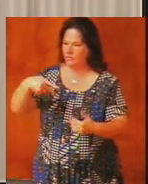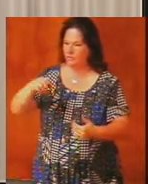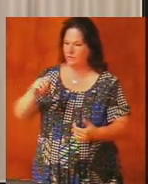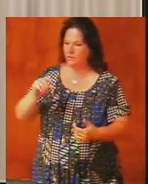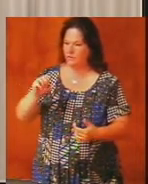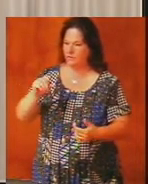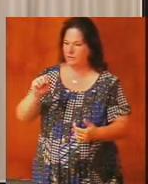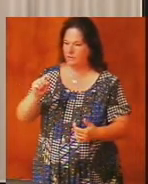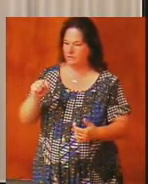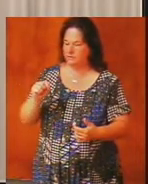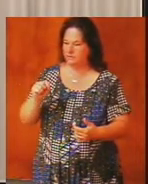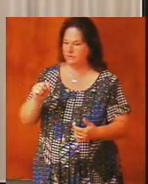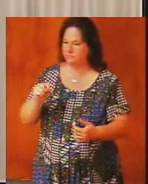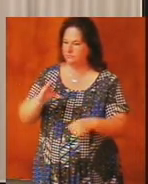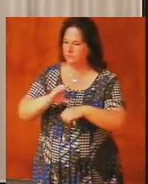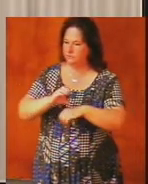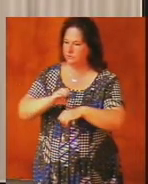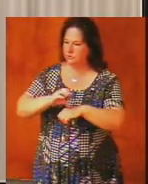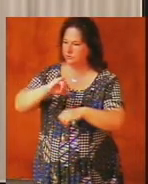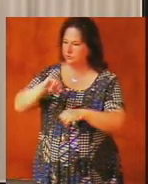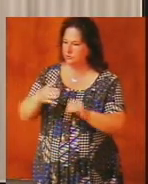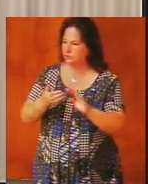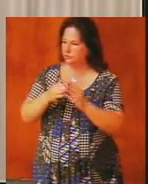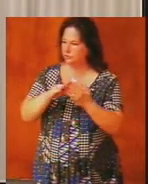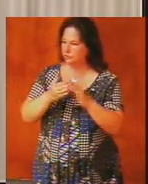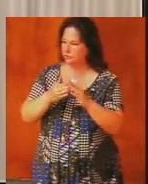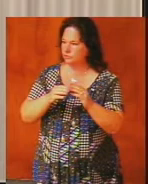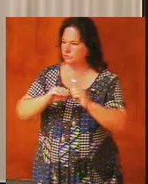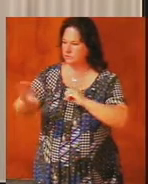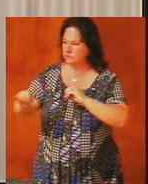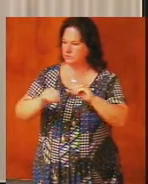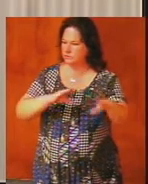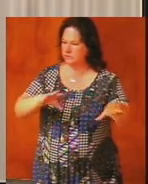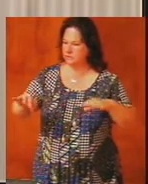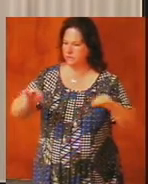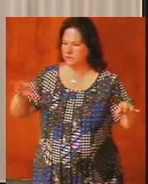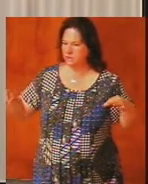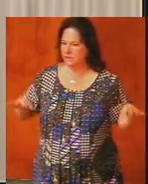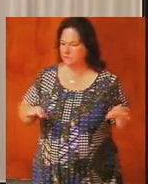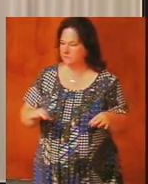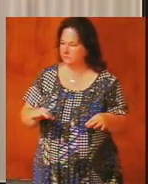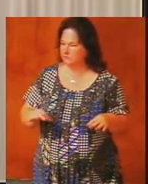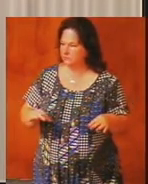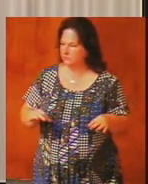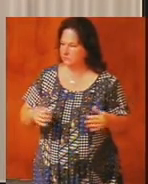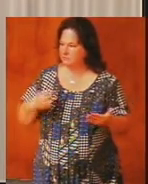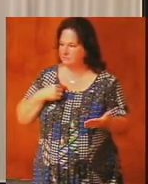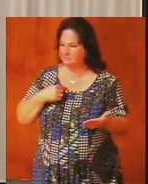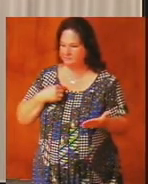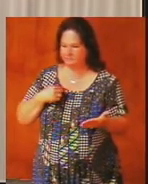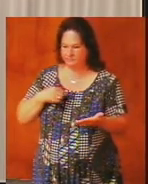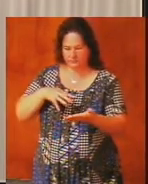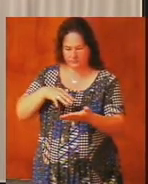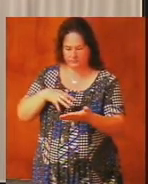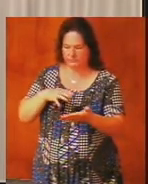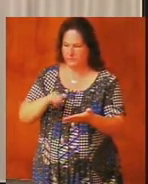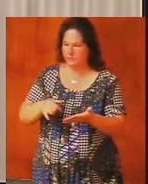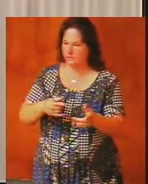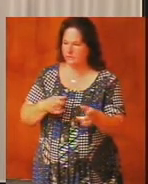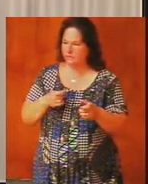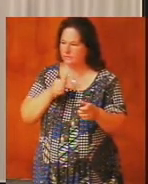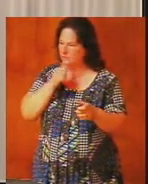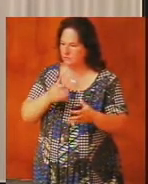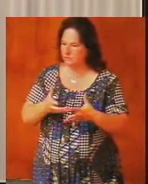Pentecost was the church in Jerusalem scattered? I looked into that quickly. I didn't do